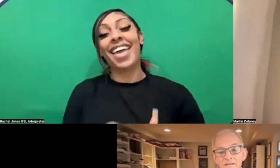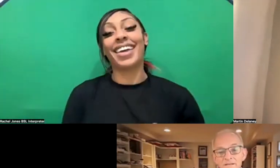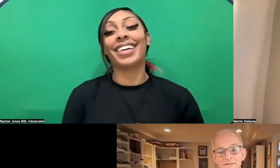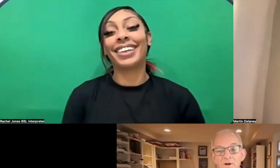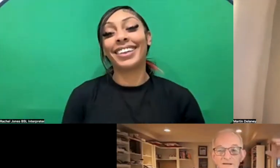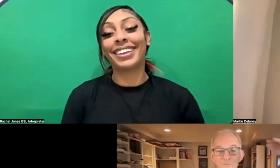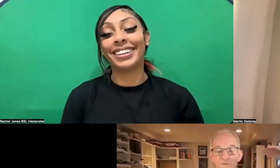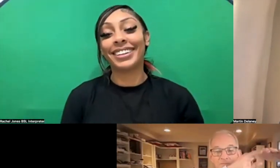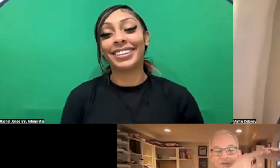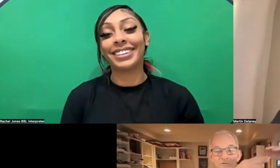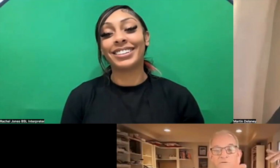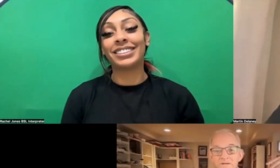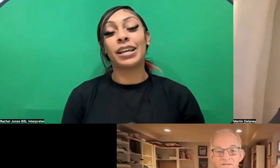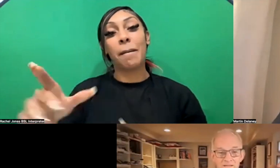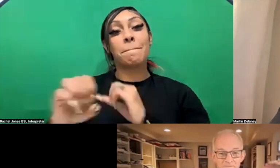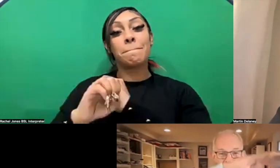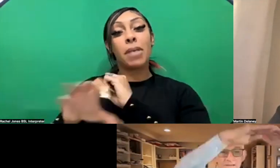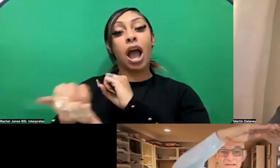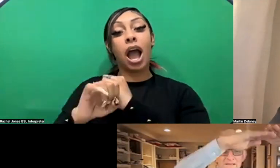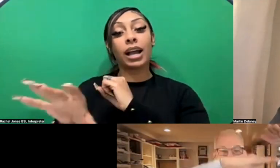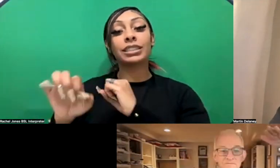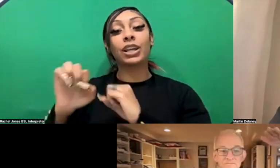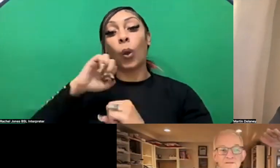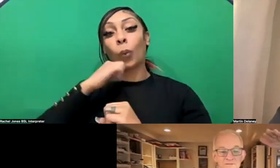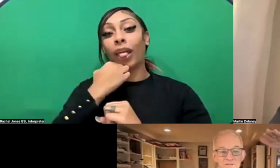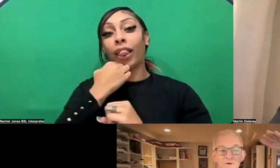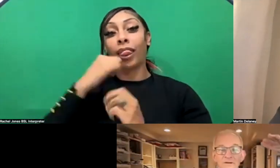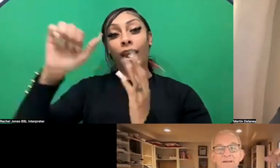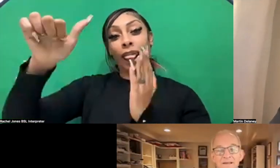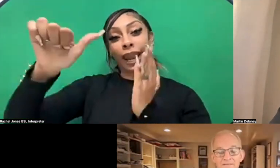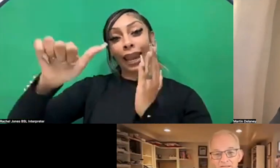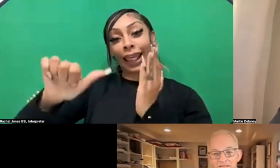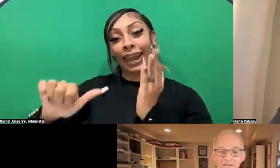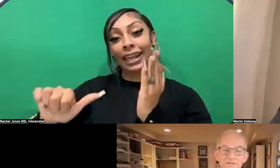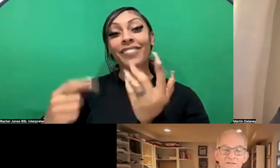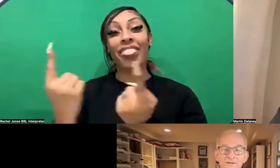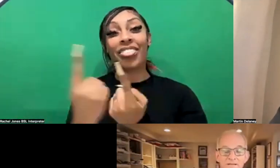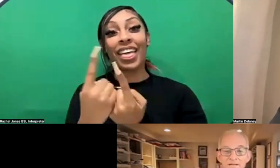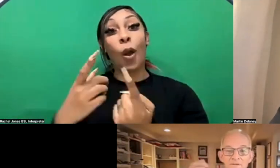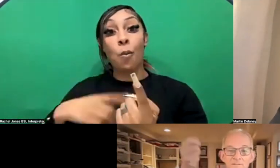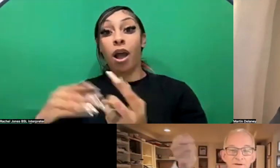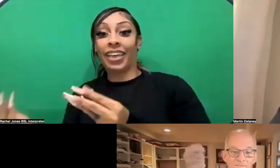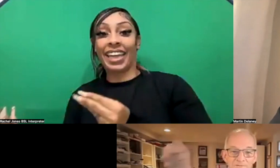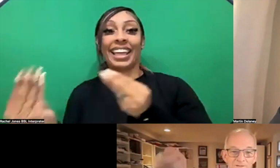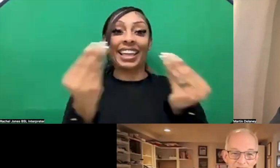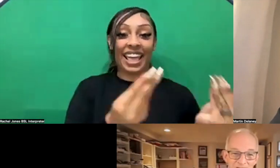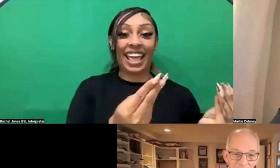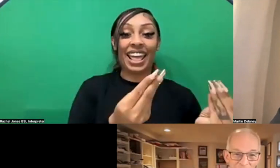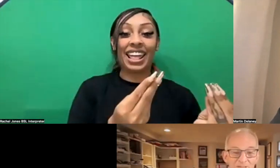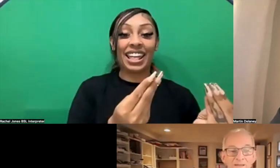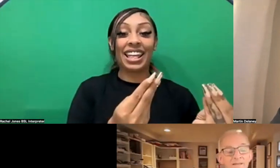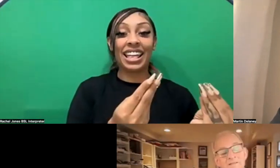is marketing will come up, will talk to customers and get a list of features they want, and they'll give it to engineering and say, make a button for each